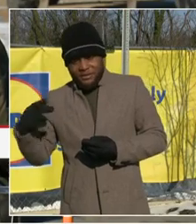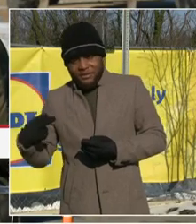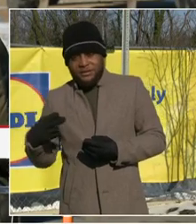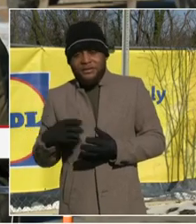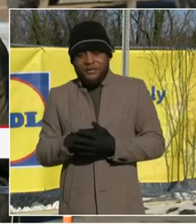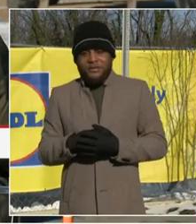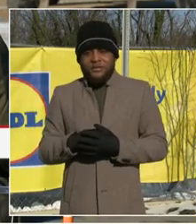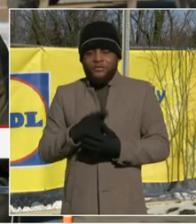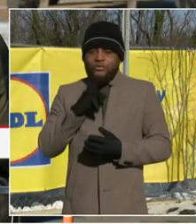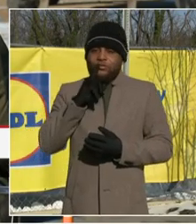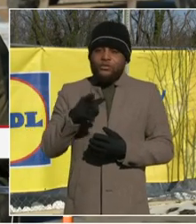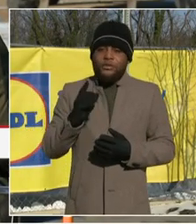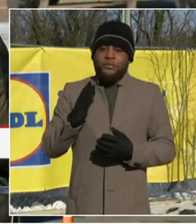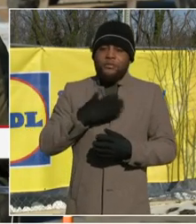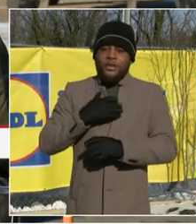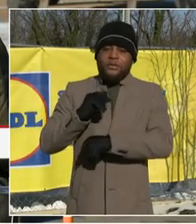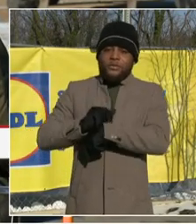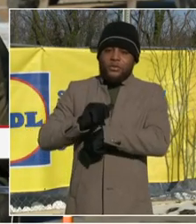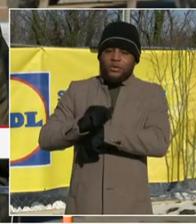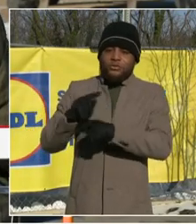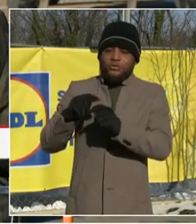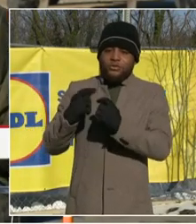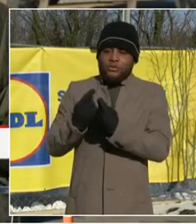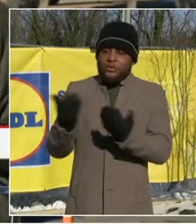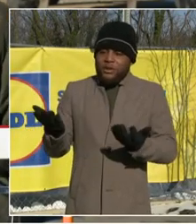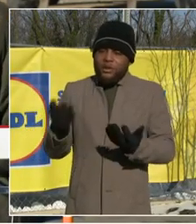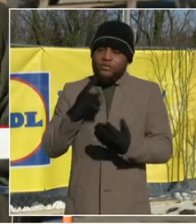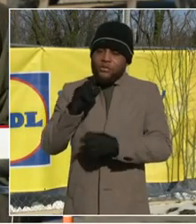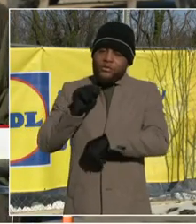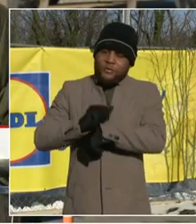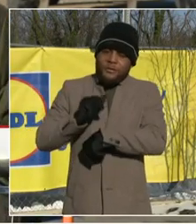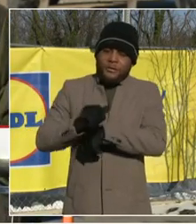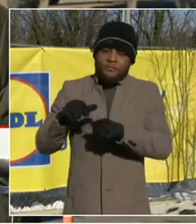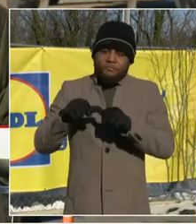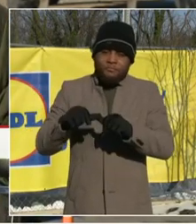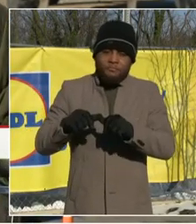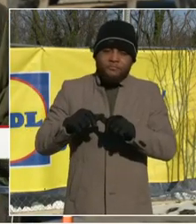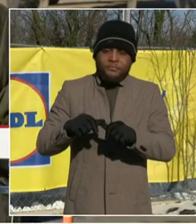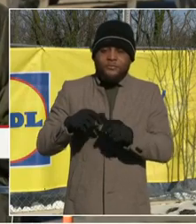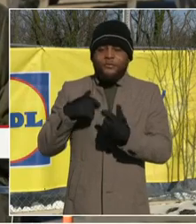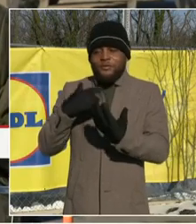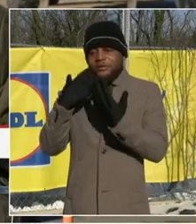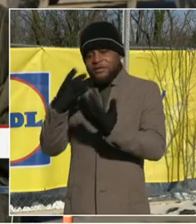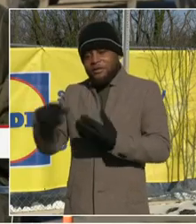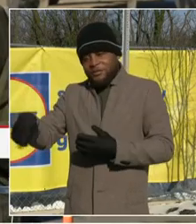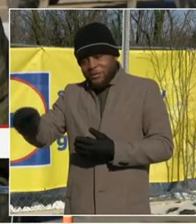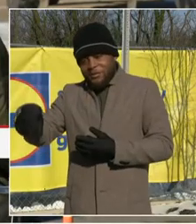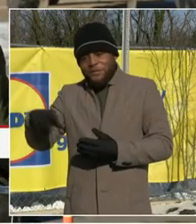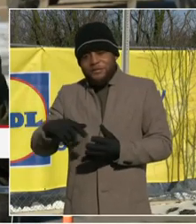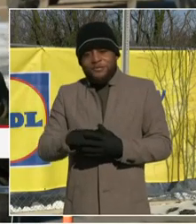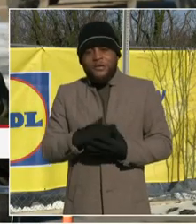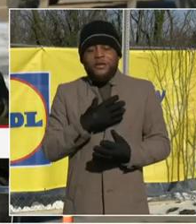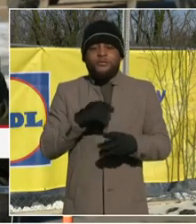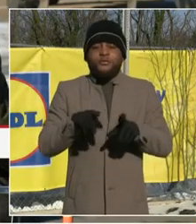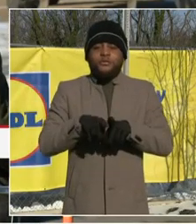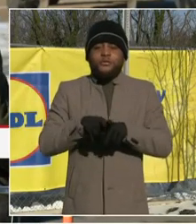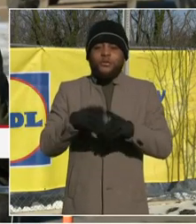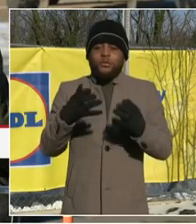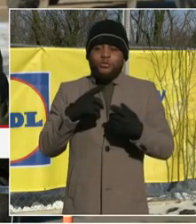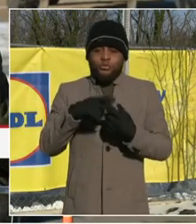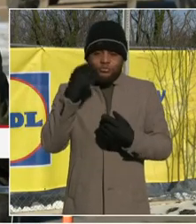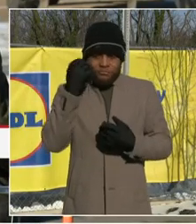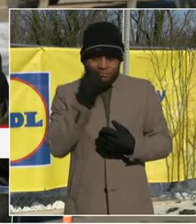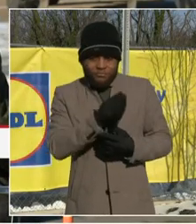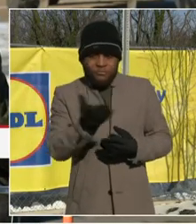tirelessly to get us to this point. So thank you all. And I want to note as well, this is the first Lidl